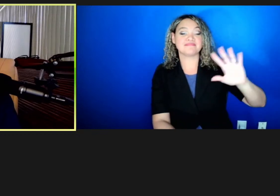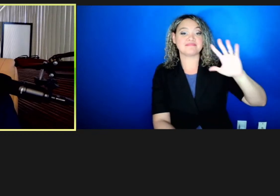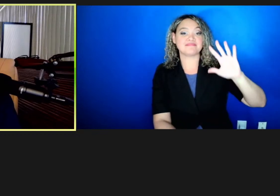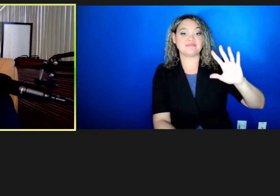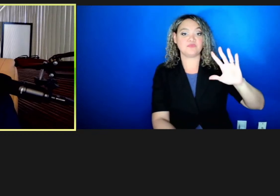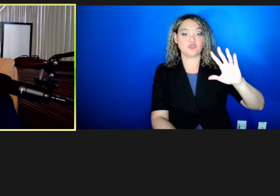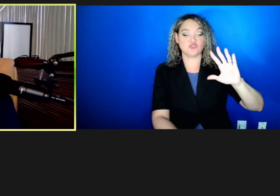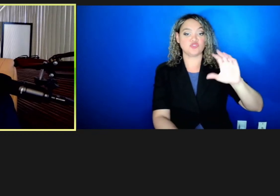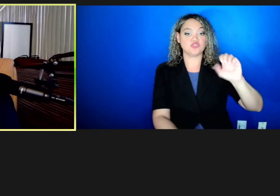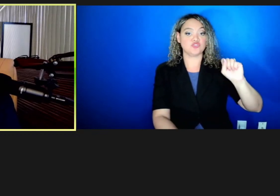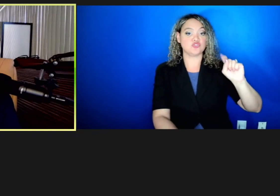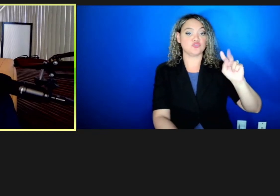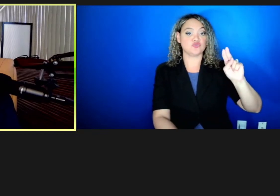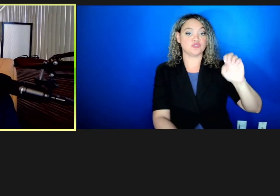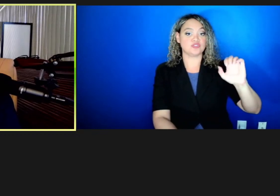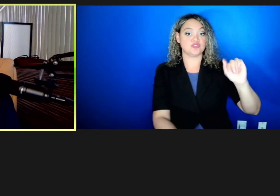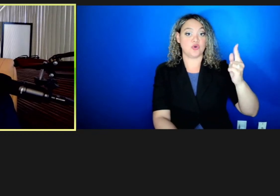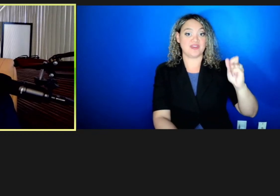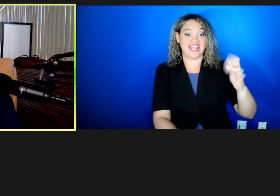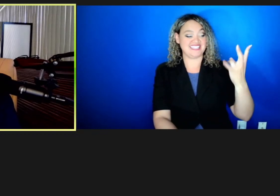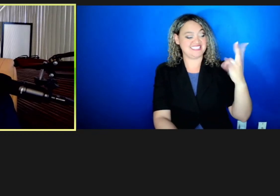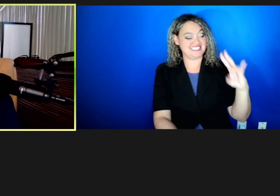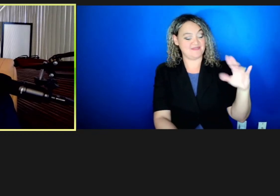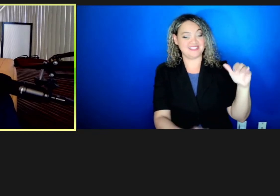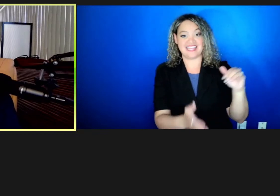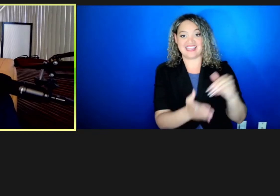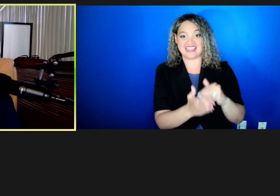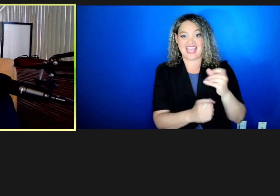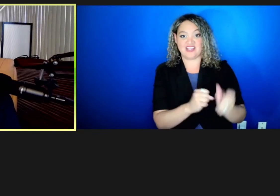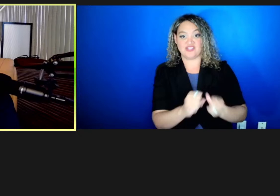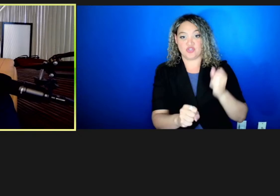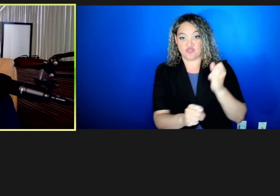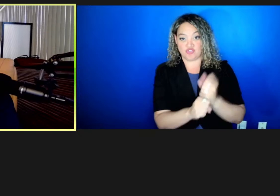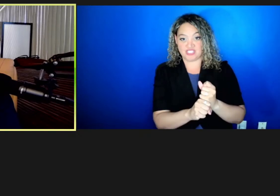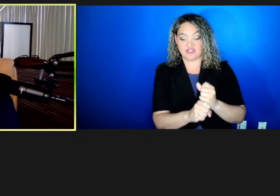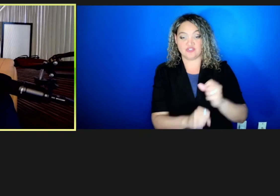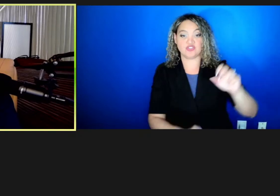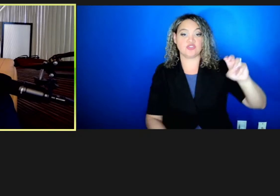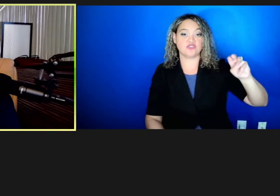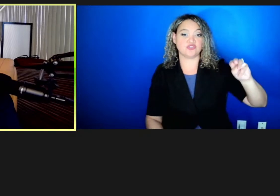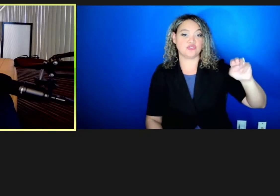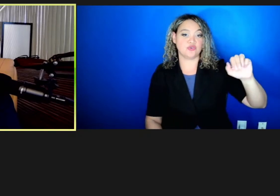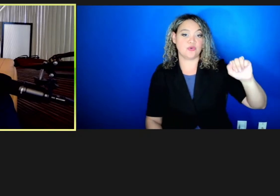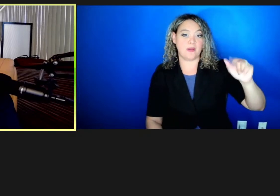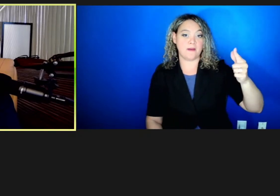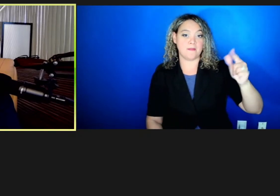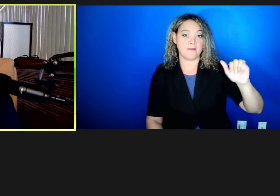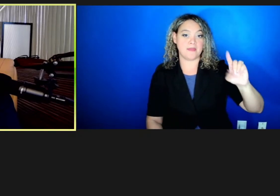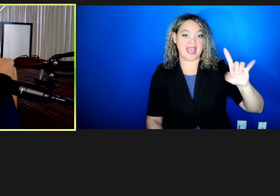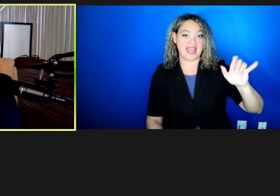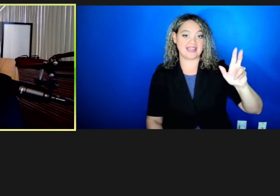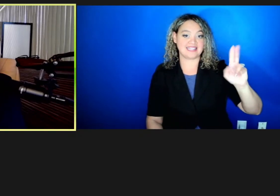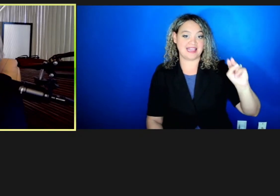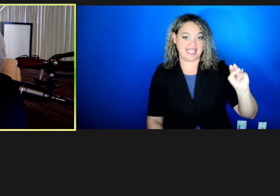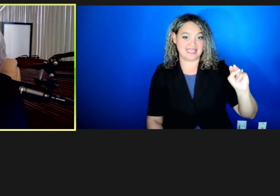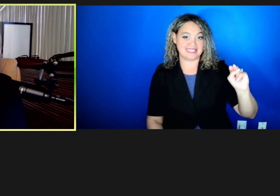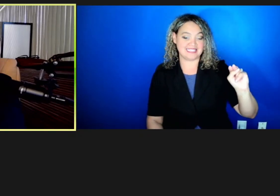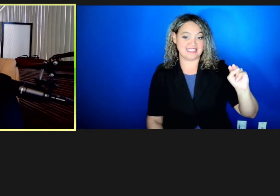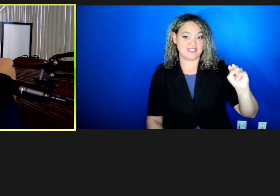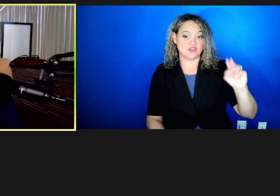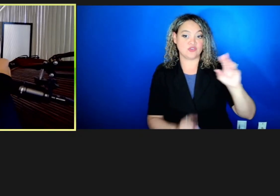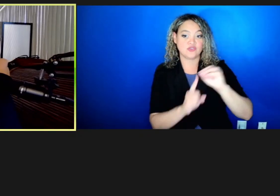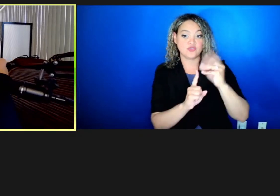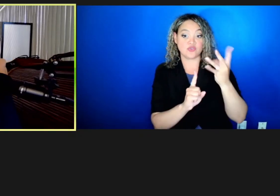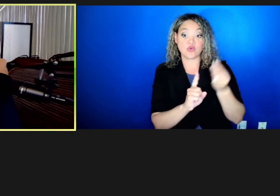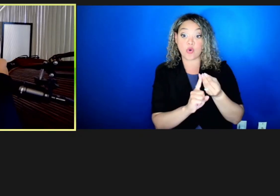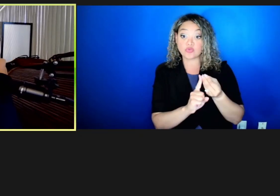Stone Age, 17,000 years, to the Magdalenian culture. Tell us what that is. Well, the Magdalenian